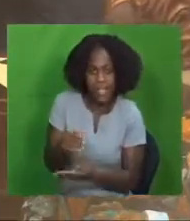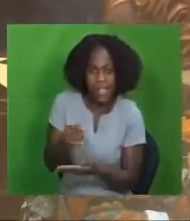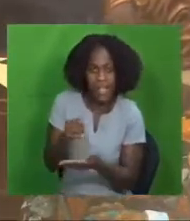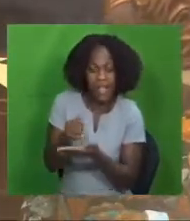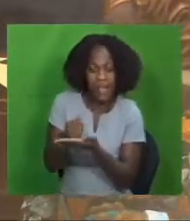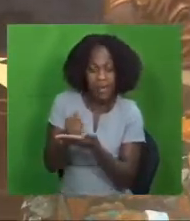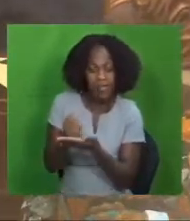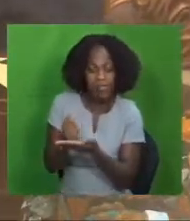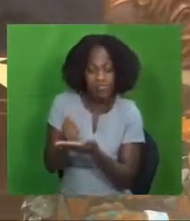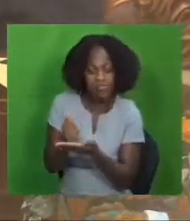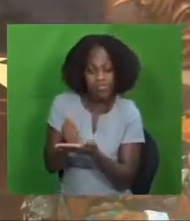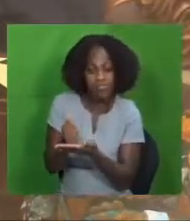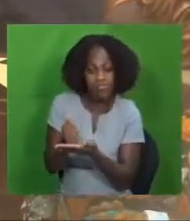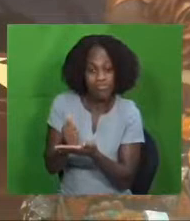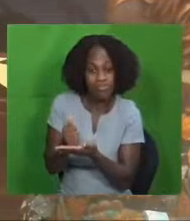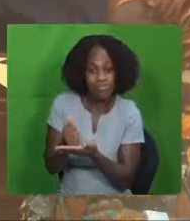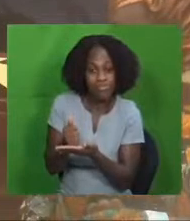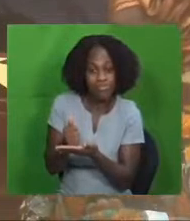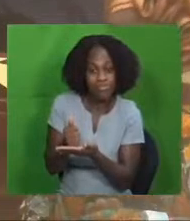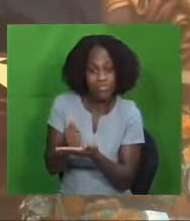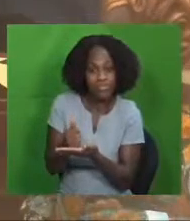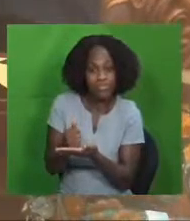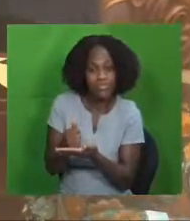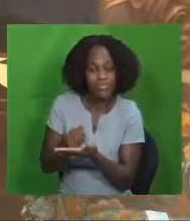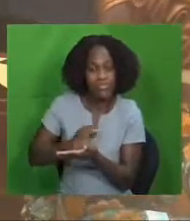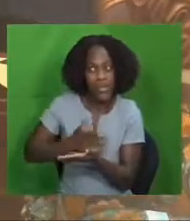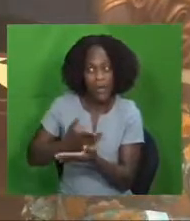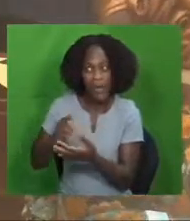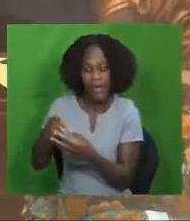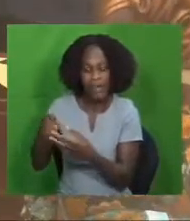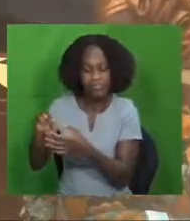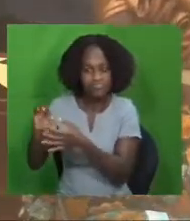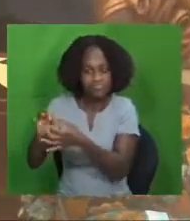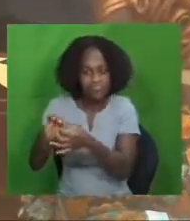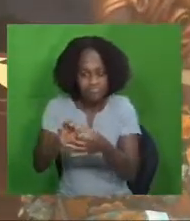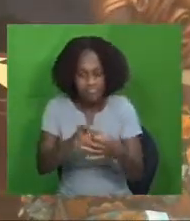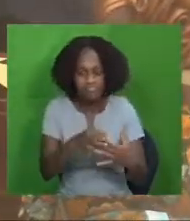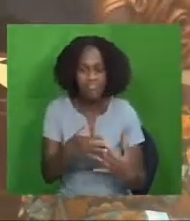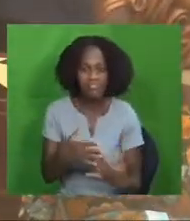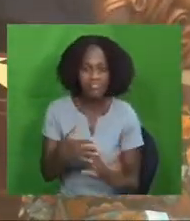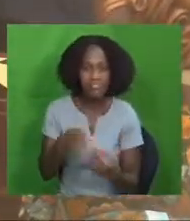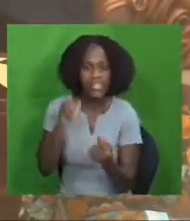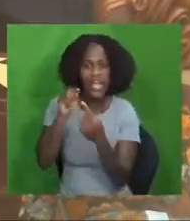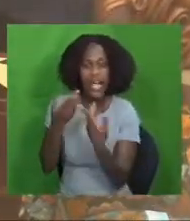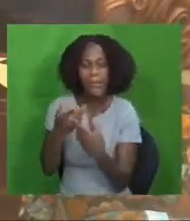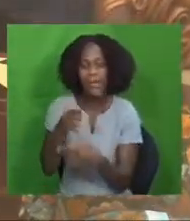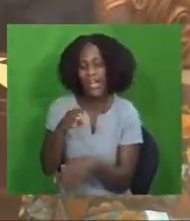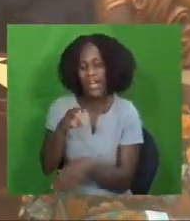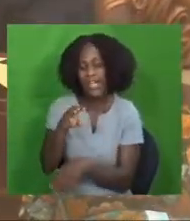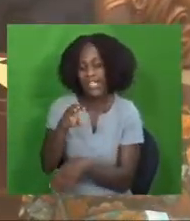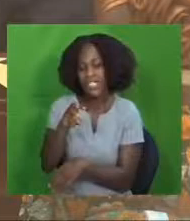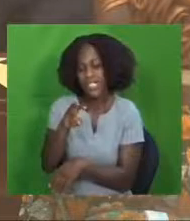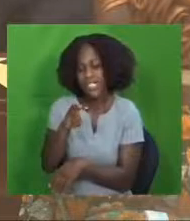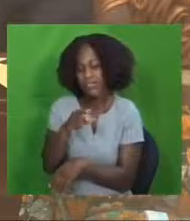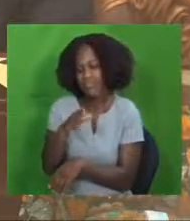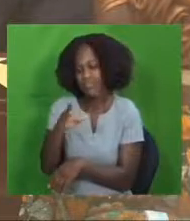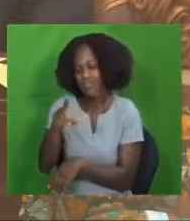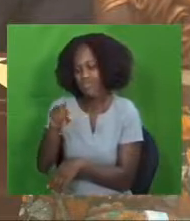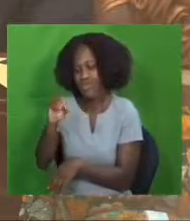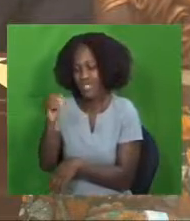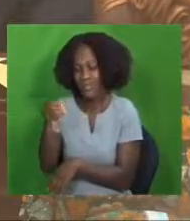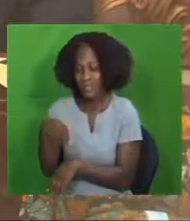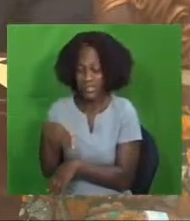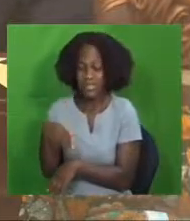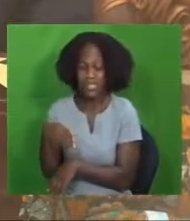OECD, our counterparts target of about 16 to 20% of our tax